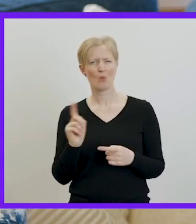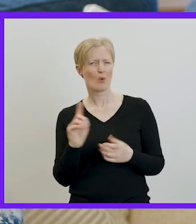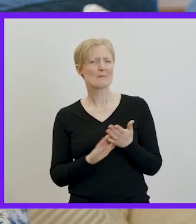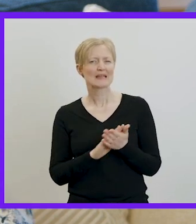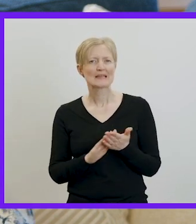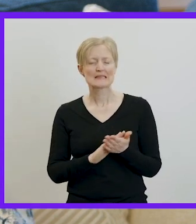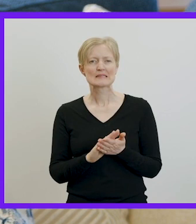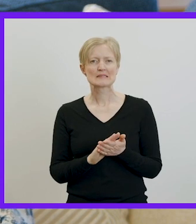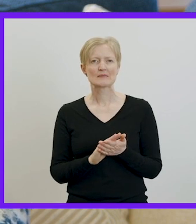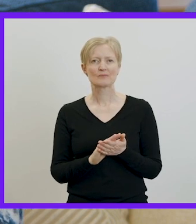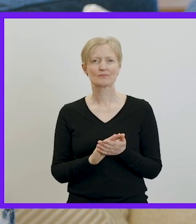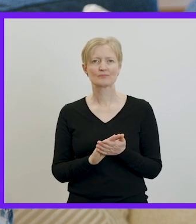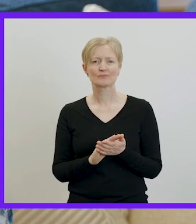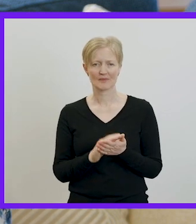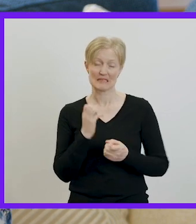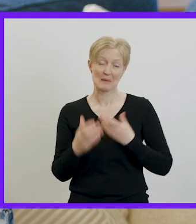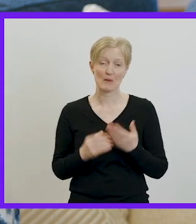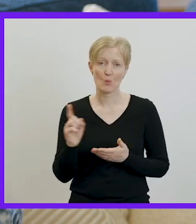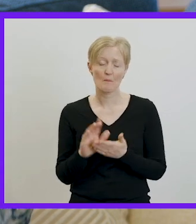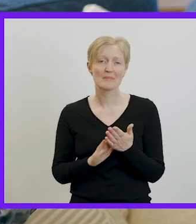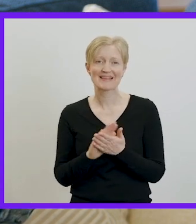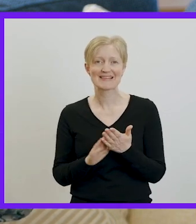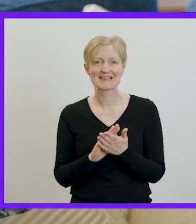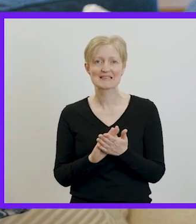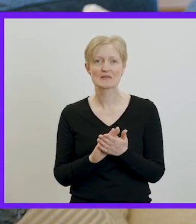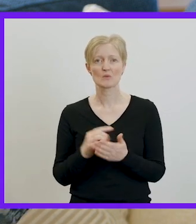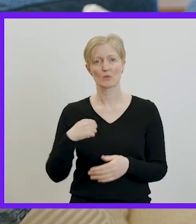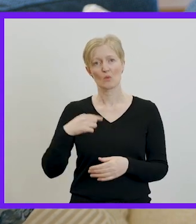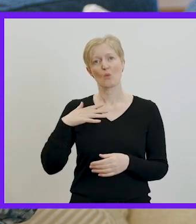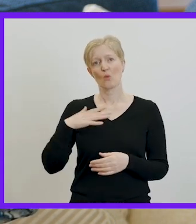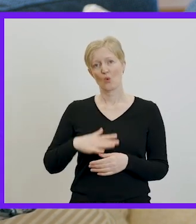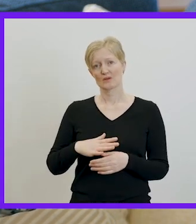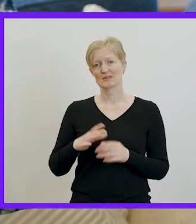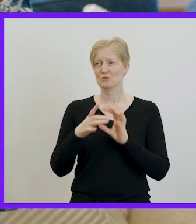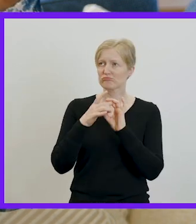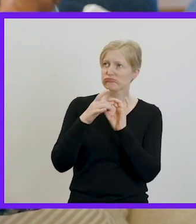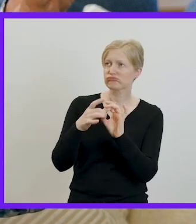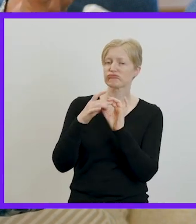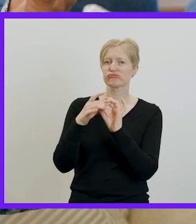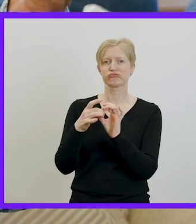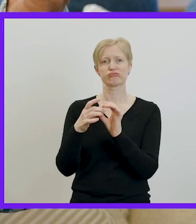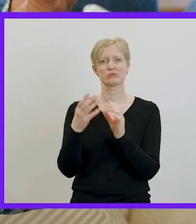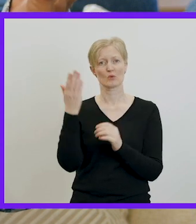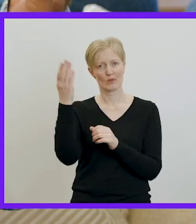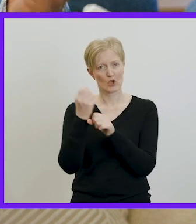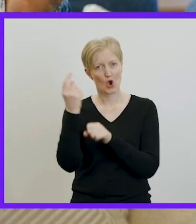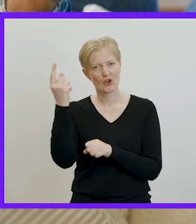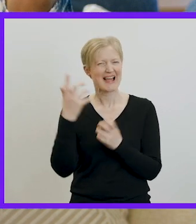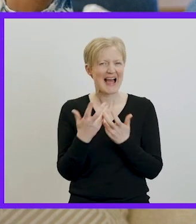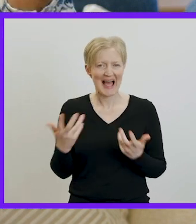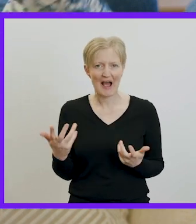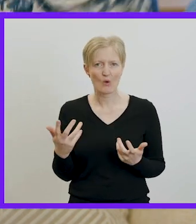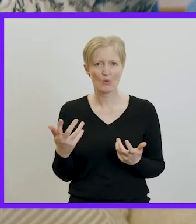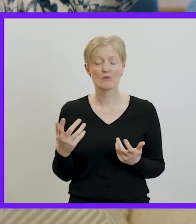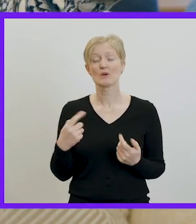what this is about. And basically what it is, it's us developing a relationship with God. And how we do that is